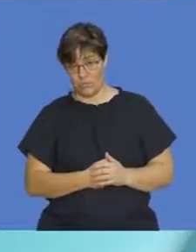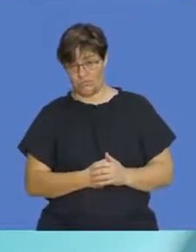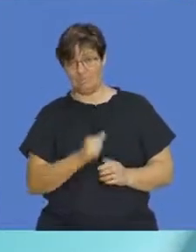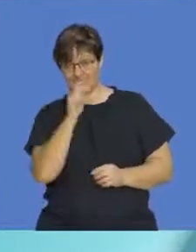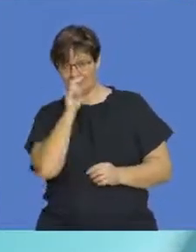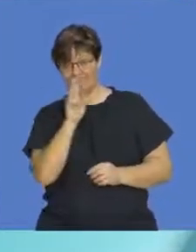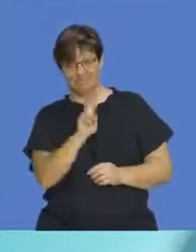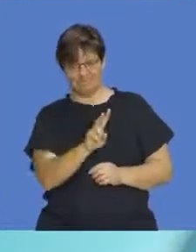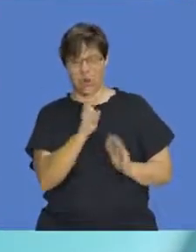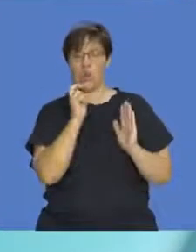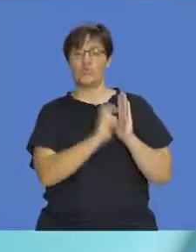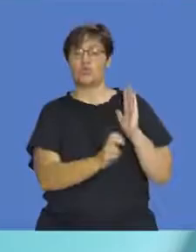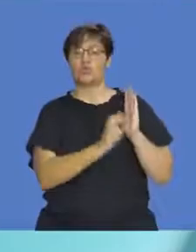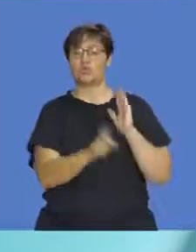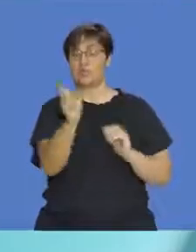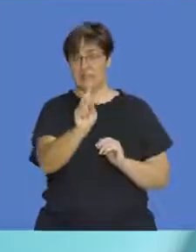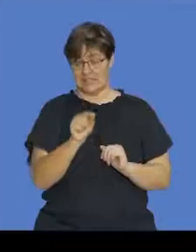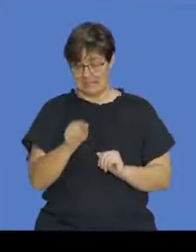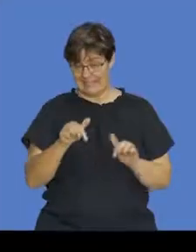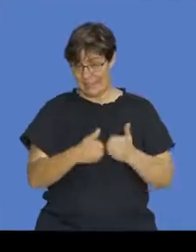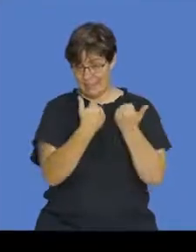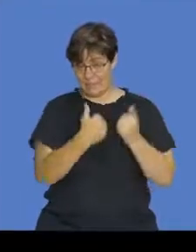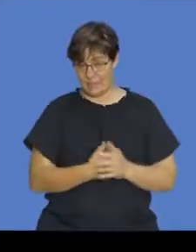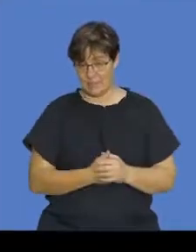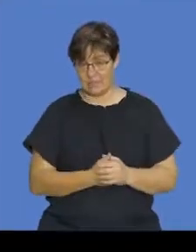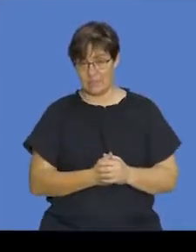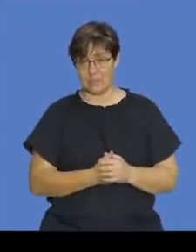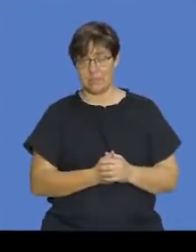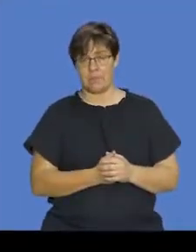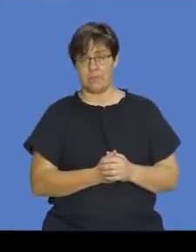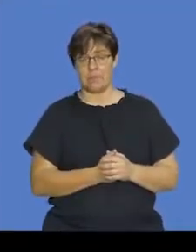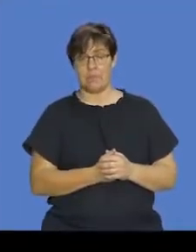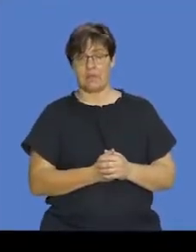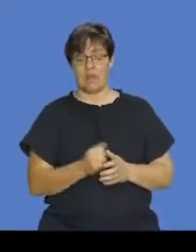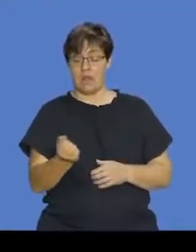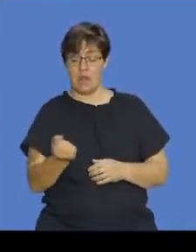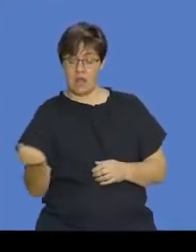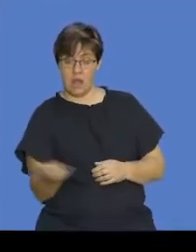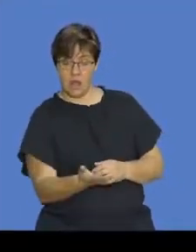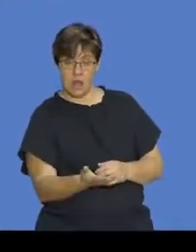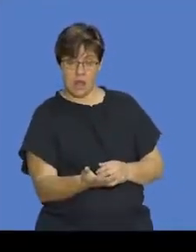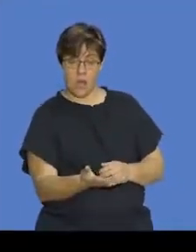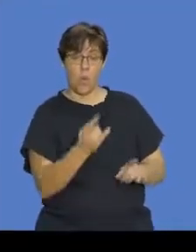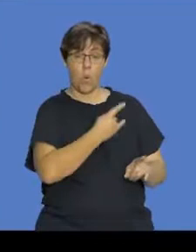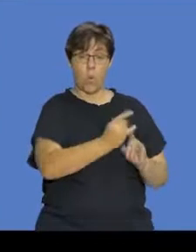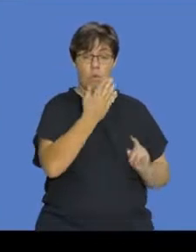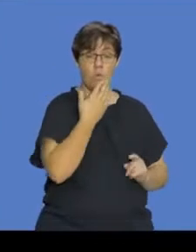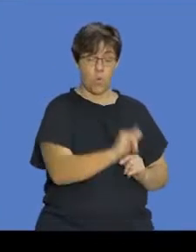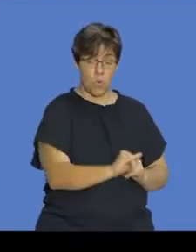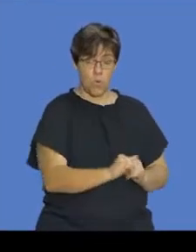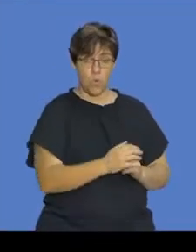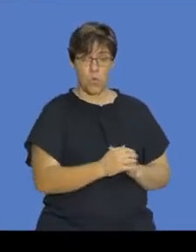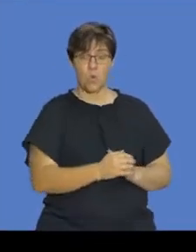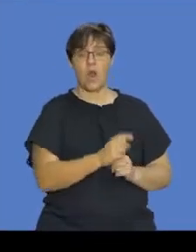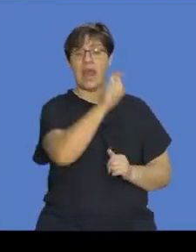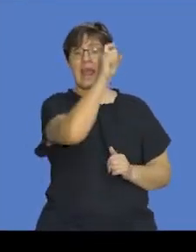look at what the rules are for this particular game. The winner of a round rolls die X with